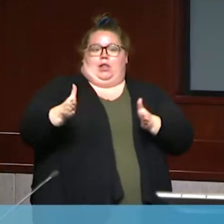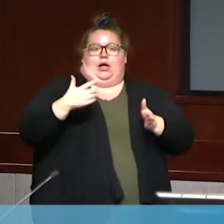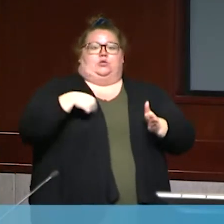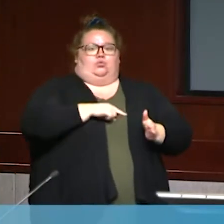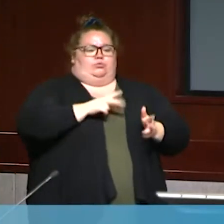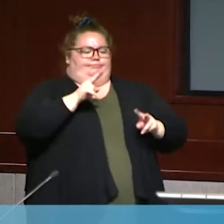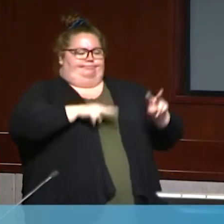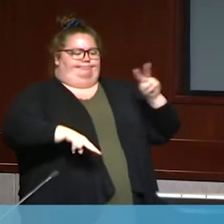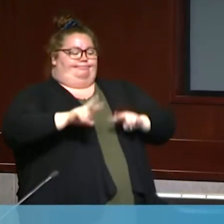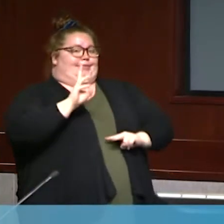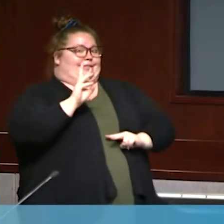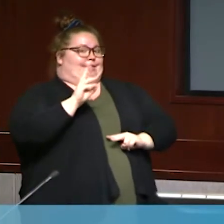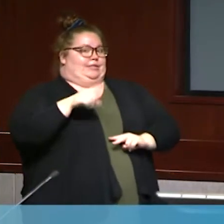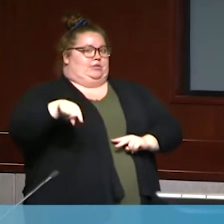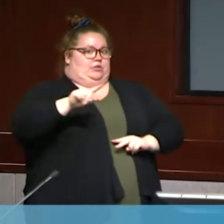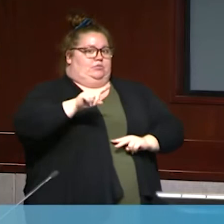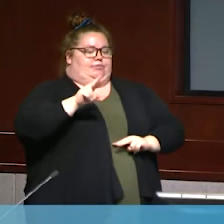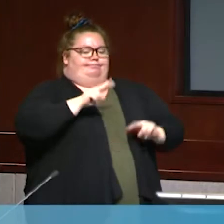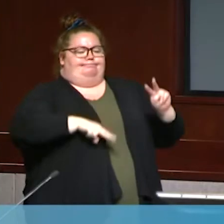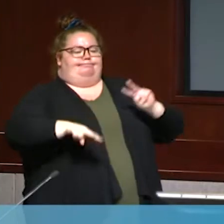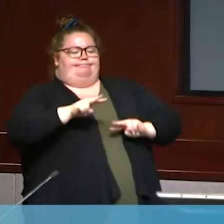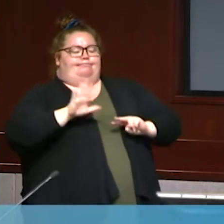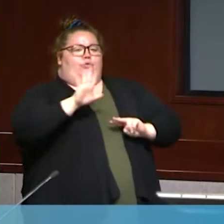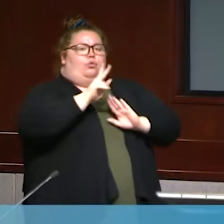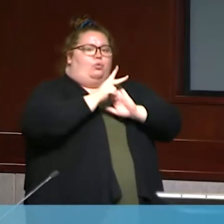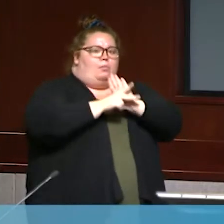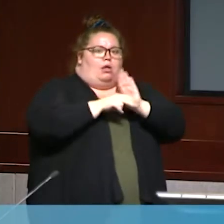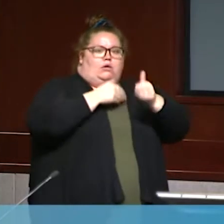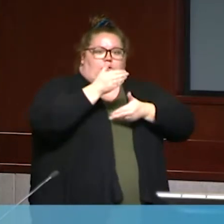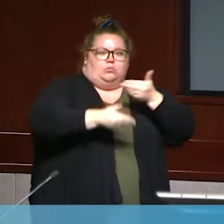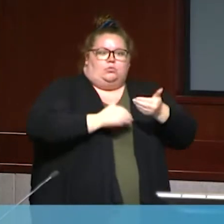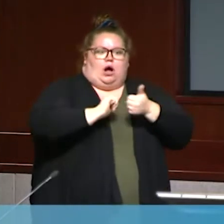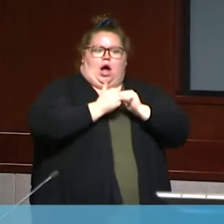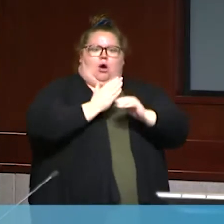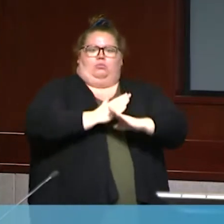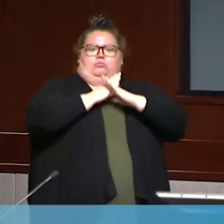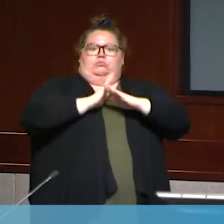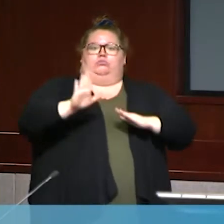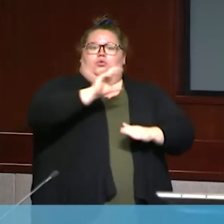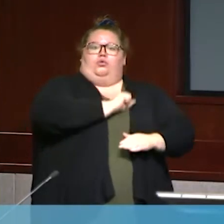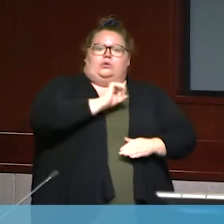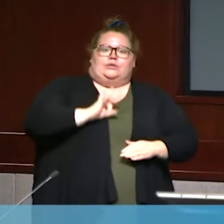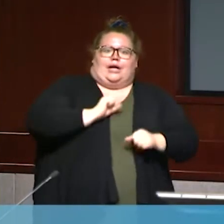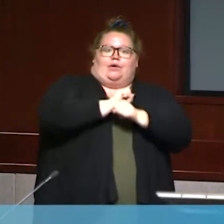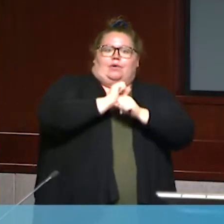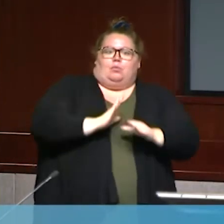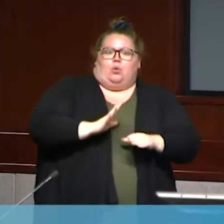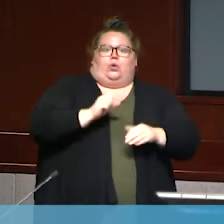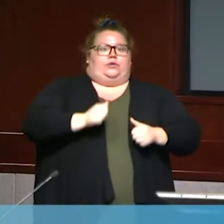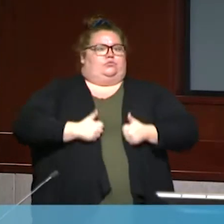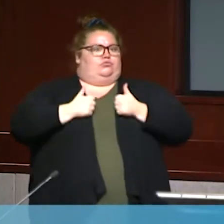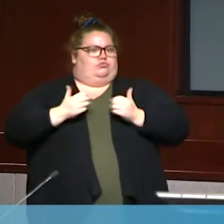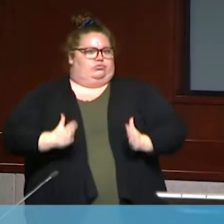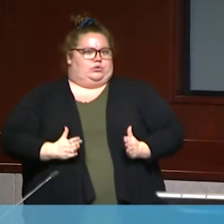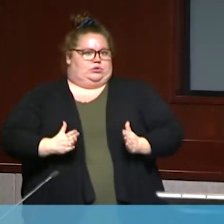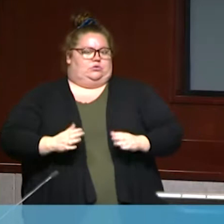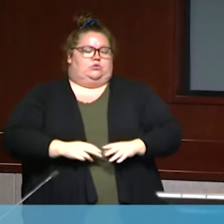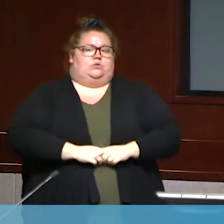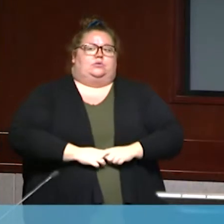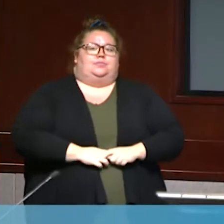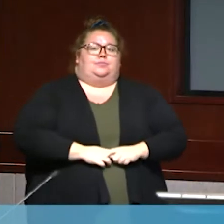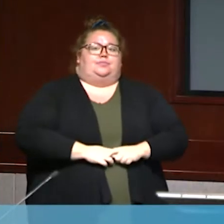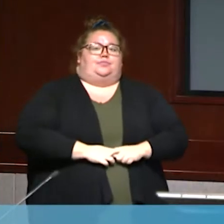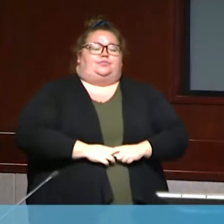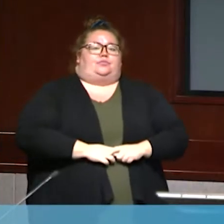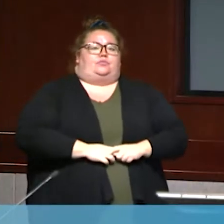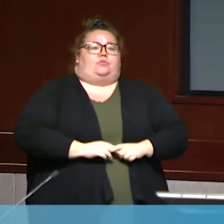implement the appropriate procedures to protect residents and staff. Part of the state project will include an on-site